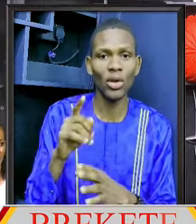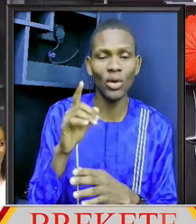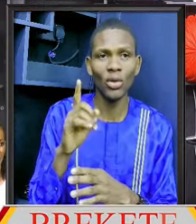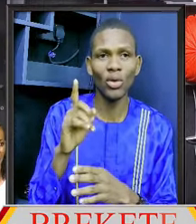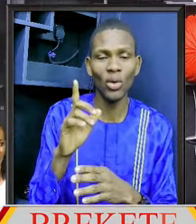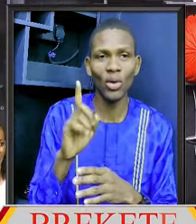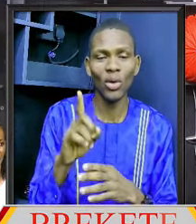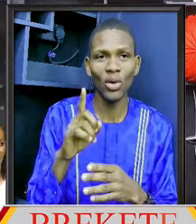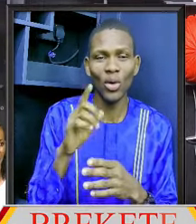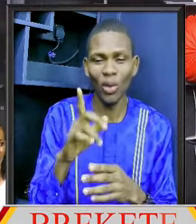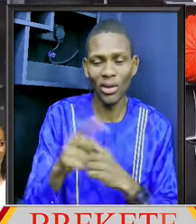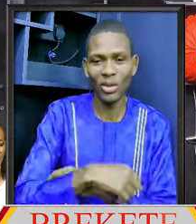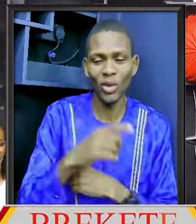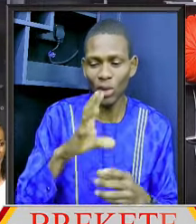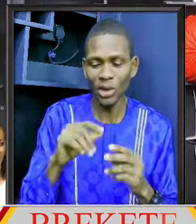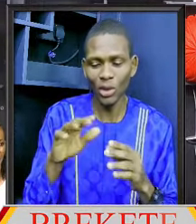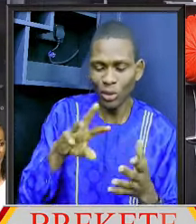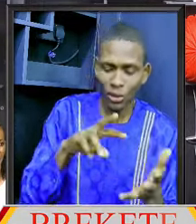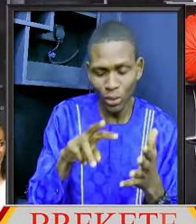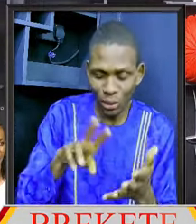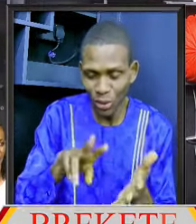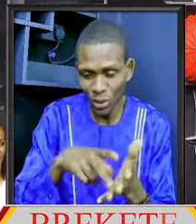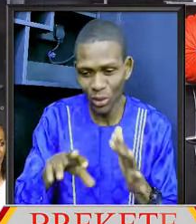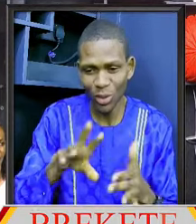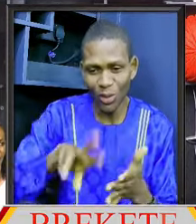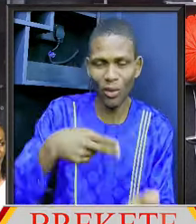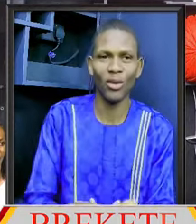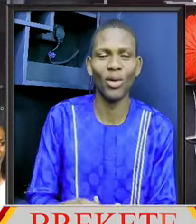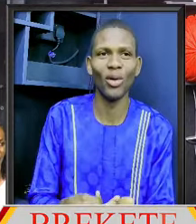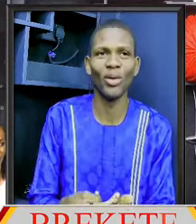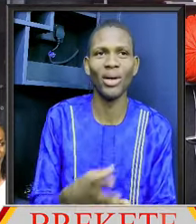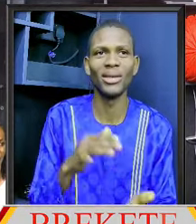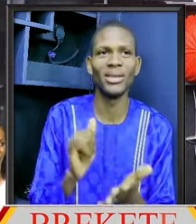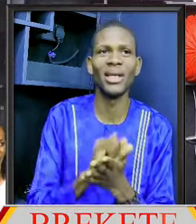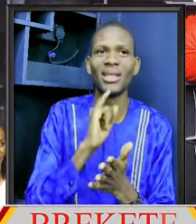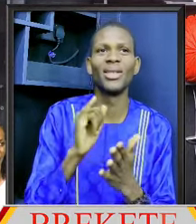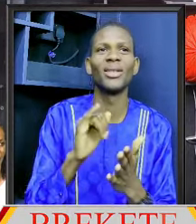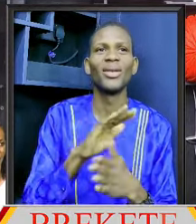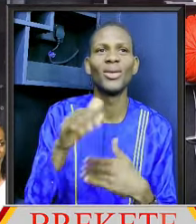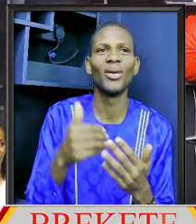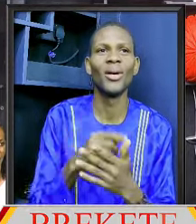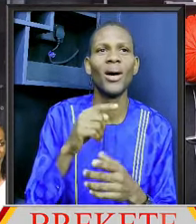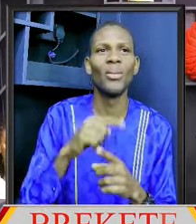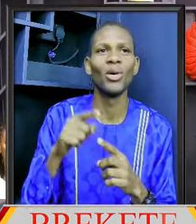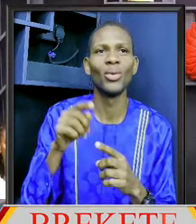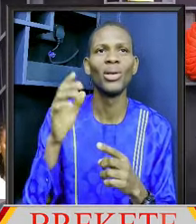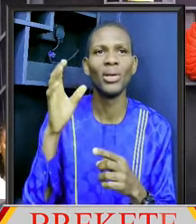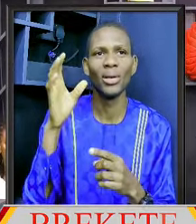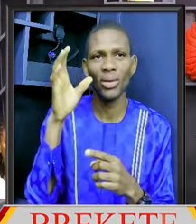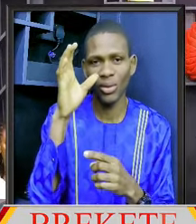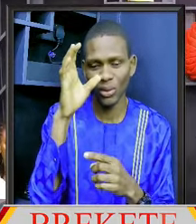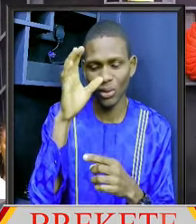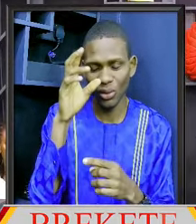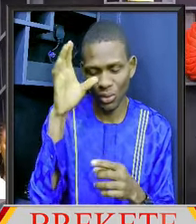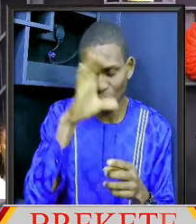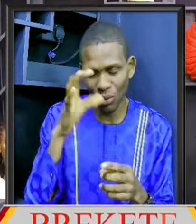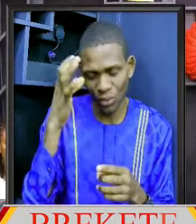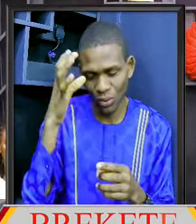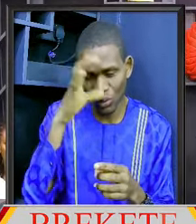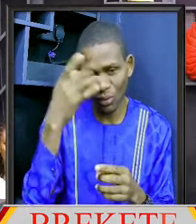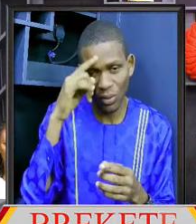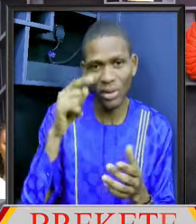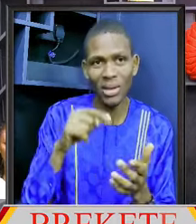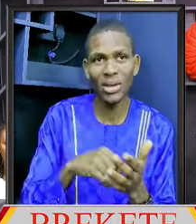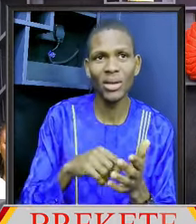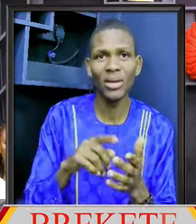Nobody day. You fall, you stand up. Yes. That is all. Yes. But you will look for this opportunity for a very long time.